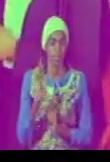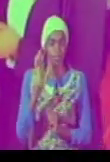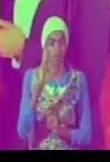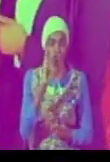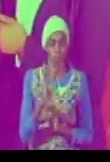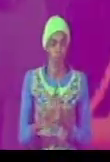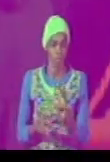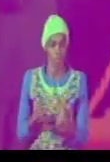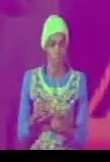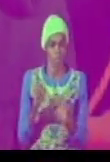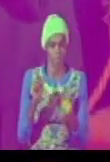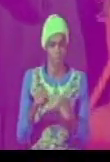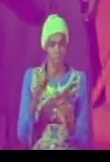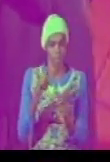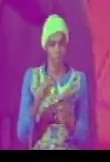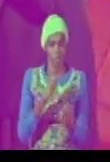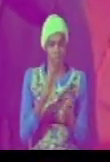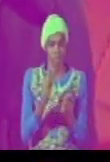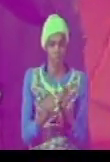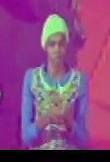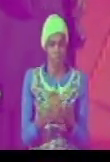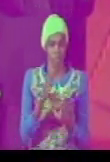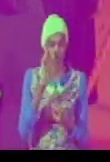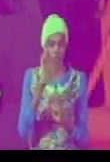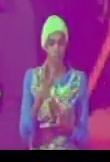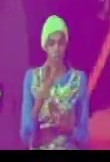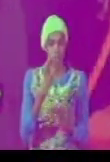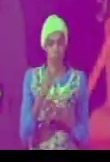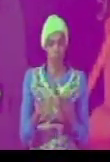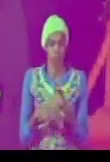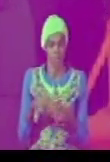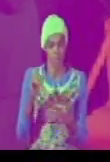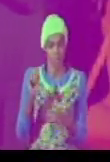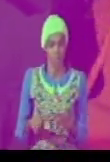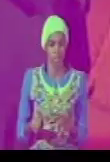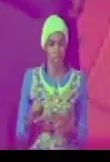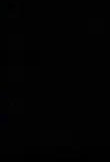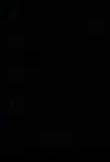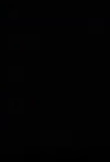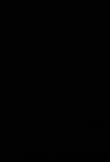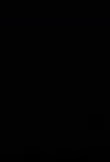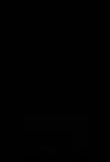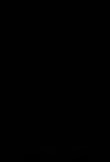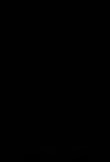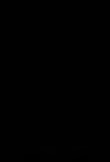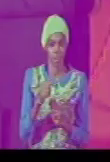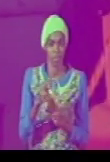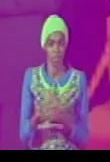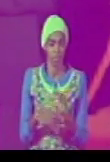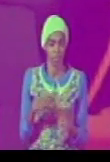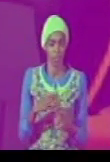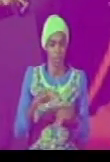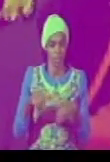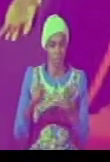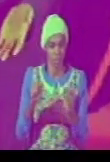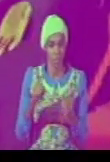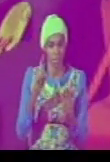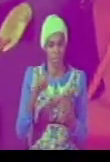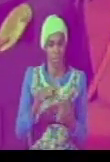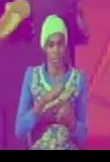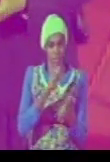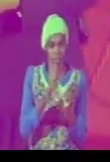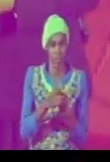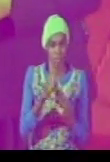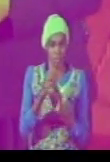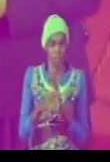Our world? Yes, you can change our world. How can we change our world? We can change our world by being positive influences in our